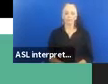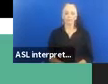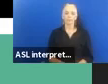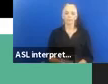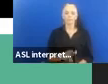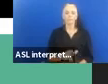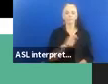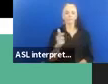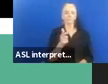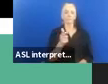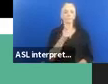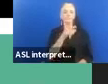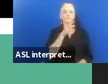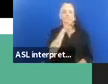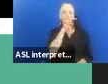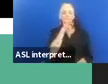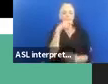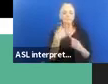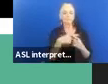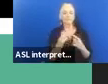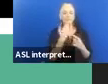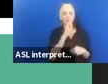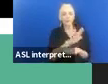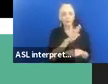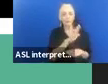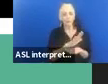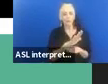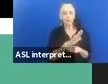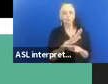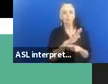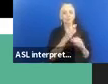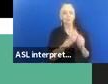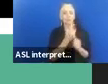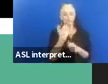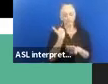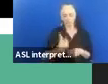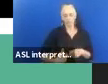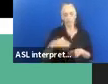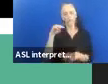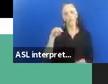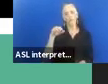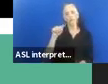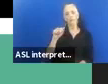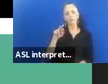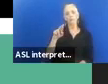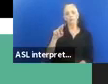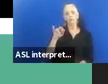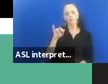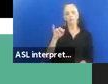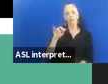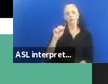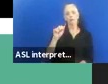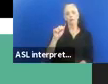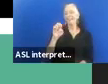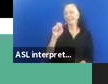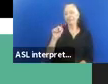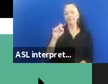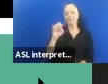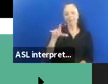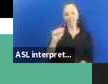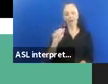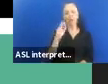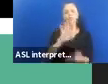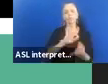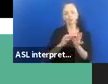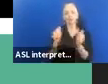Buenas tardes. Good afternoon to everyone. My name is Marianela, and I'm going to be interpreting with